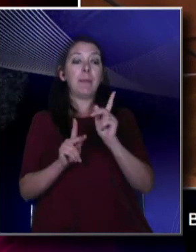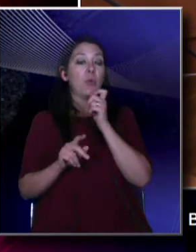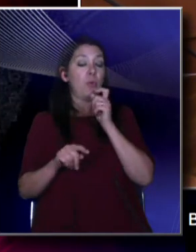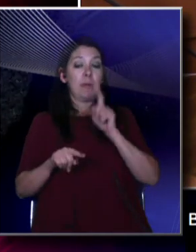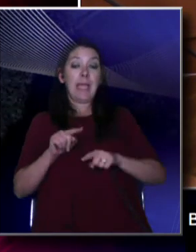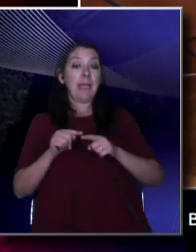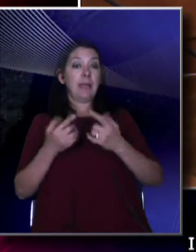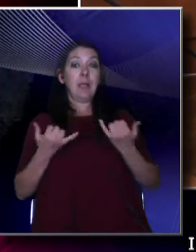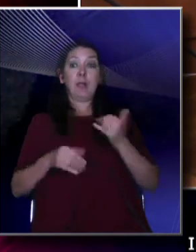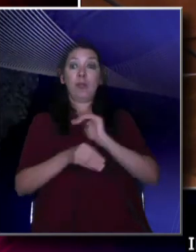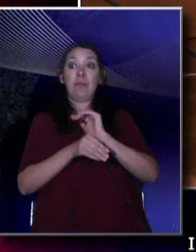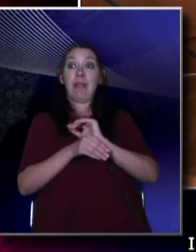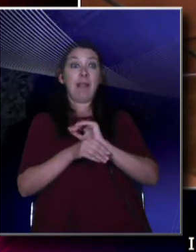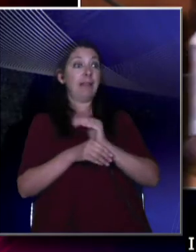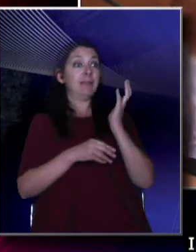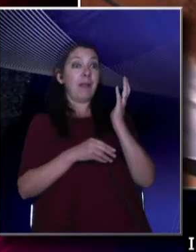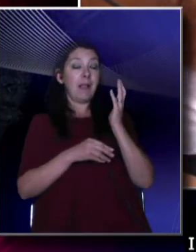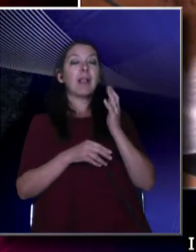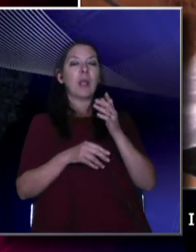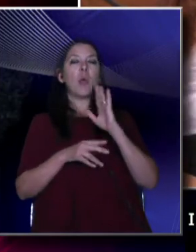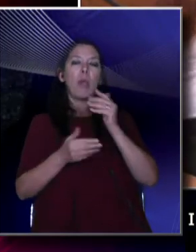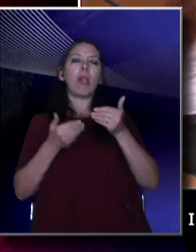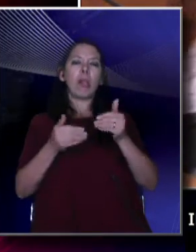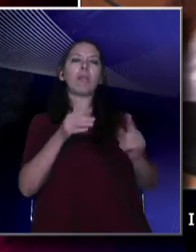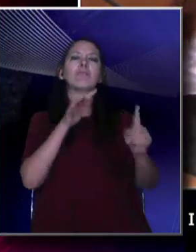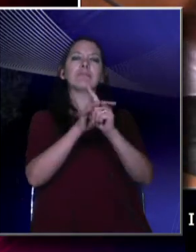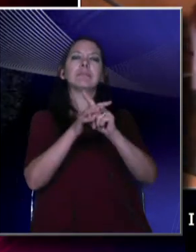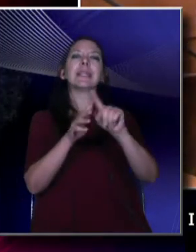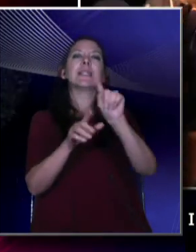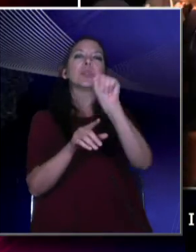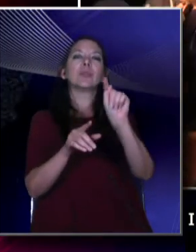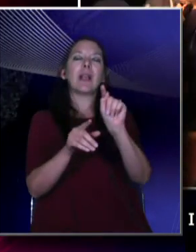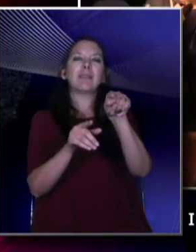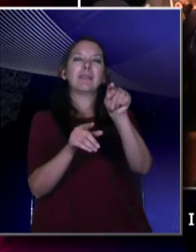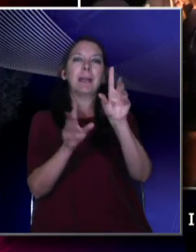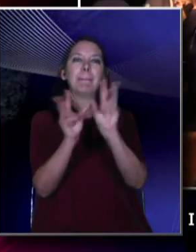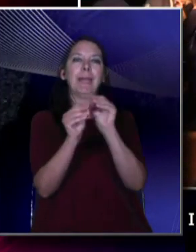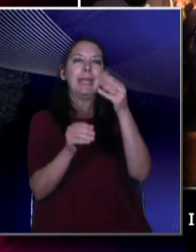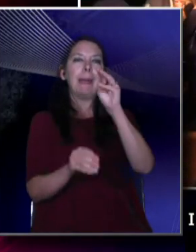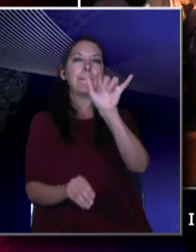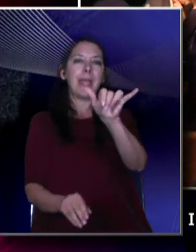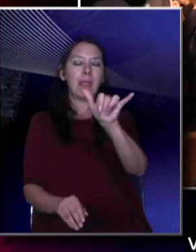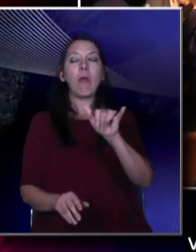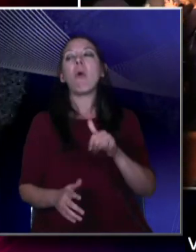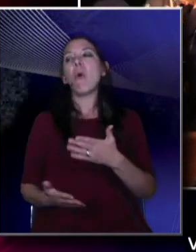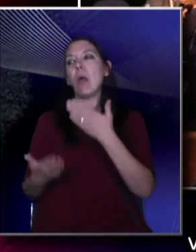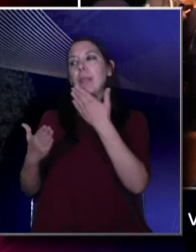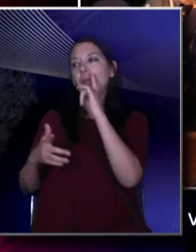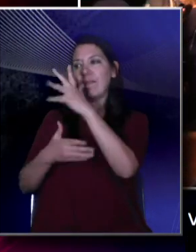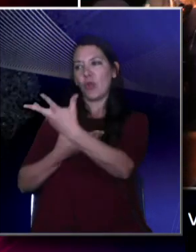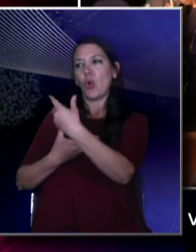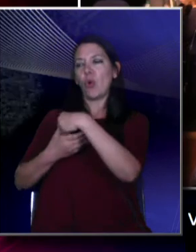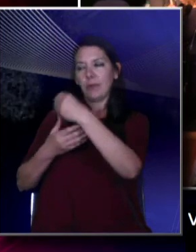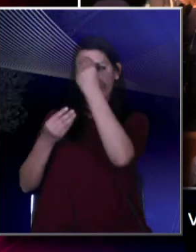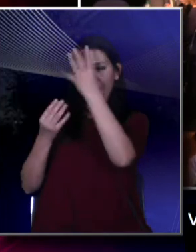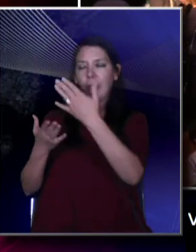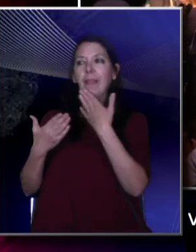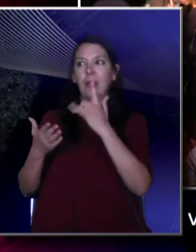in Tucson. Okay. I appreciate that very much. That solves our dilemma.